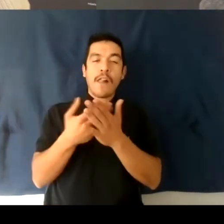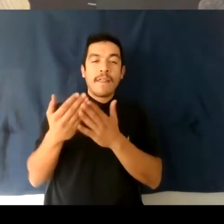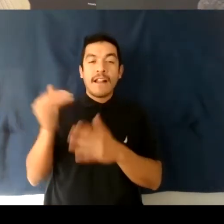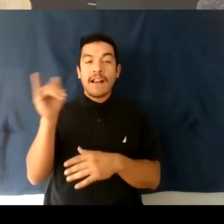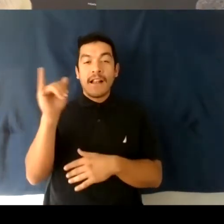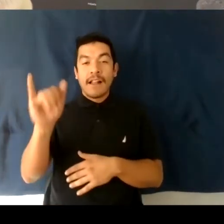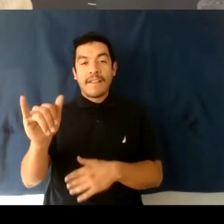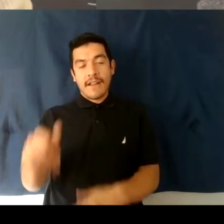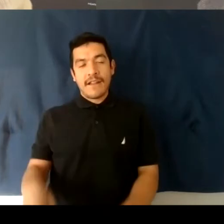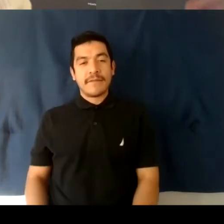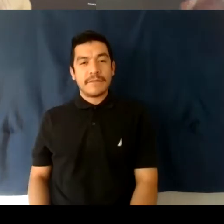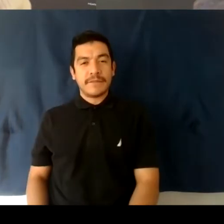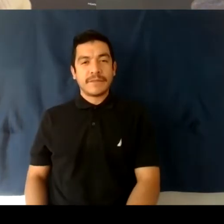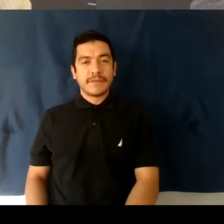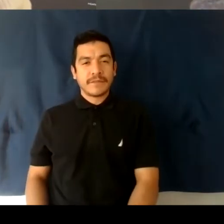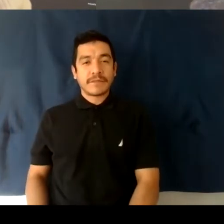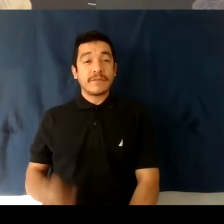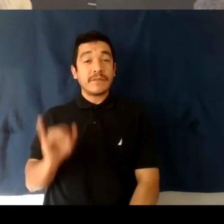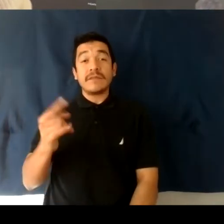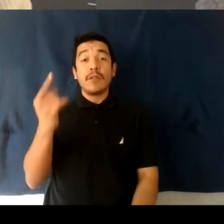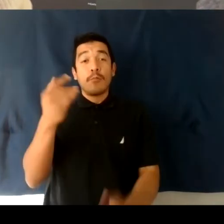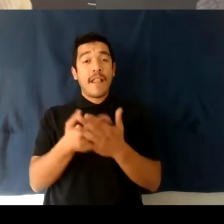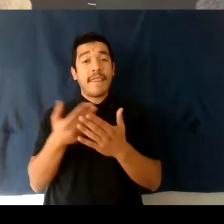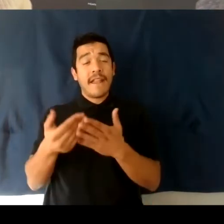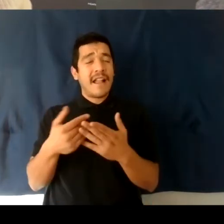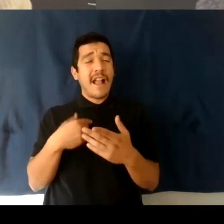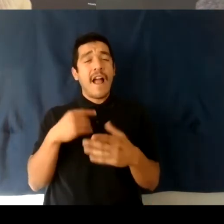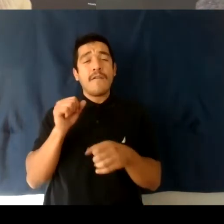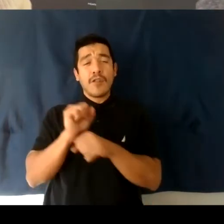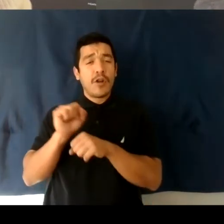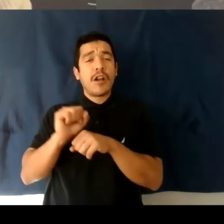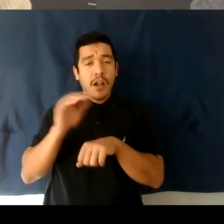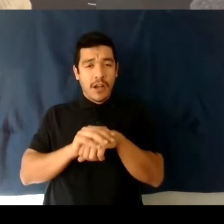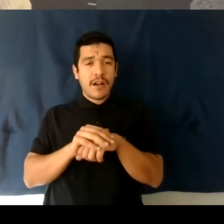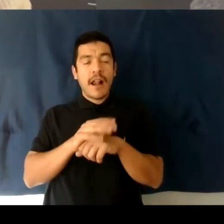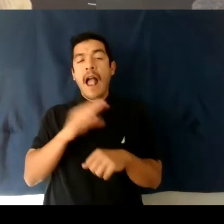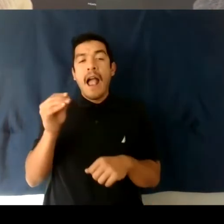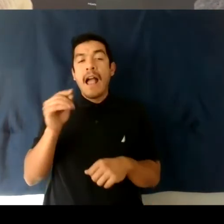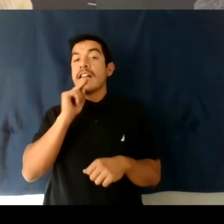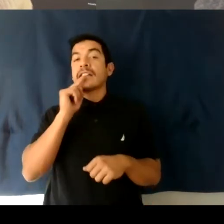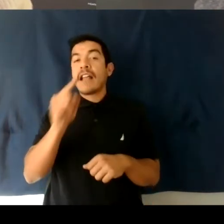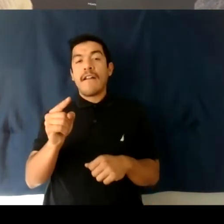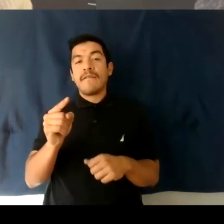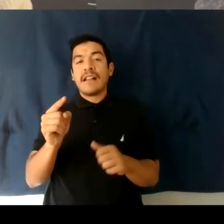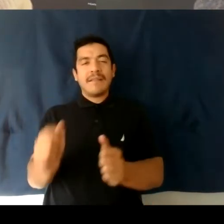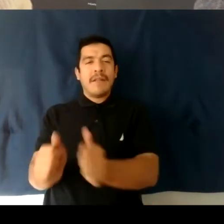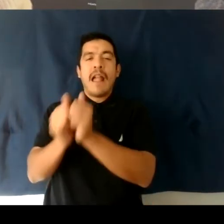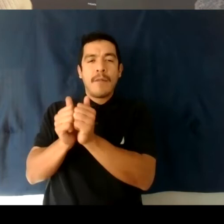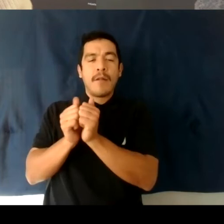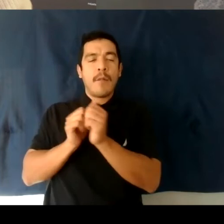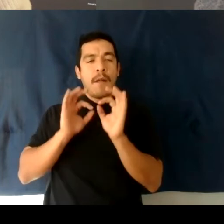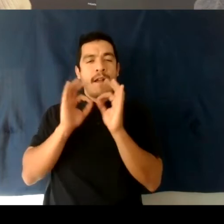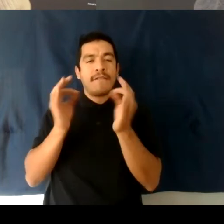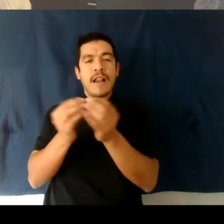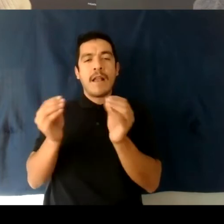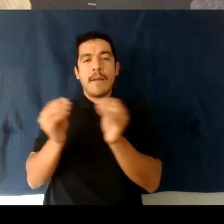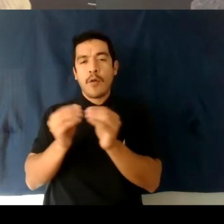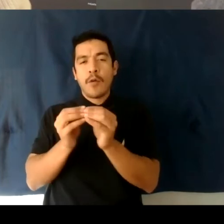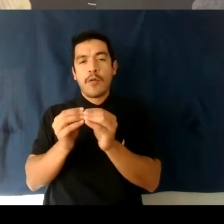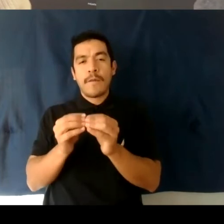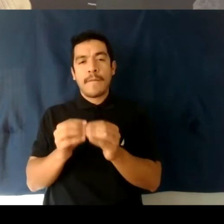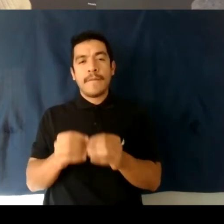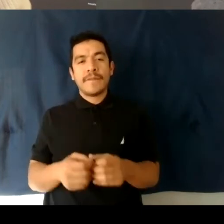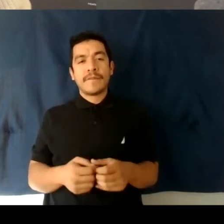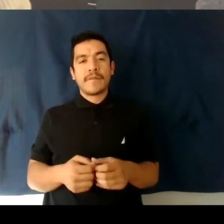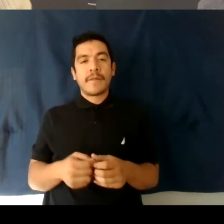And so that's one thing I've been working on, and definitely spending time with my family. My family and I are planning